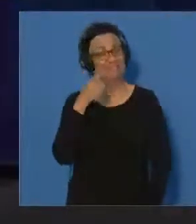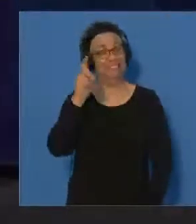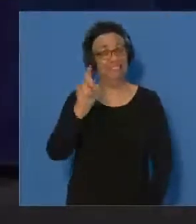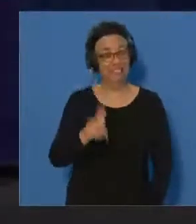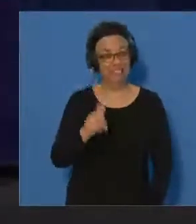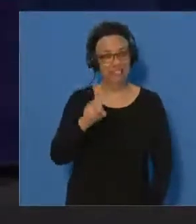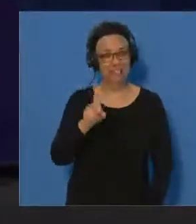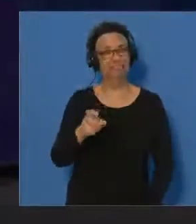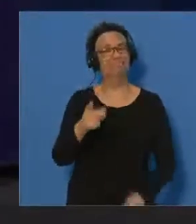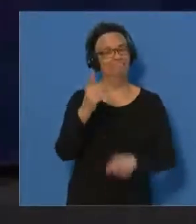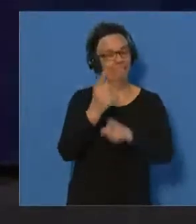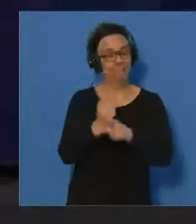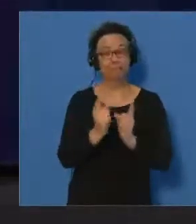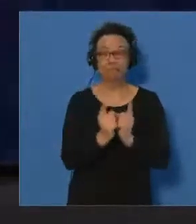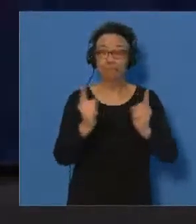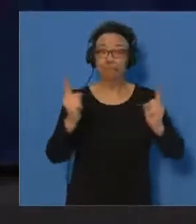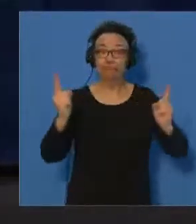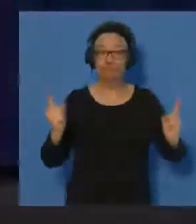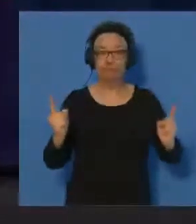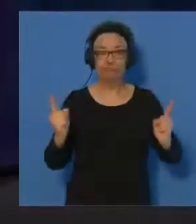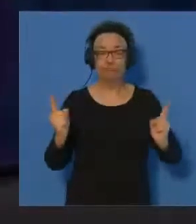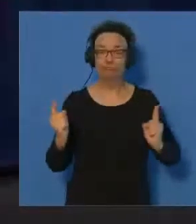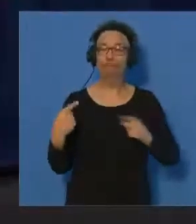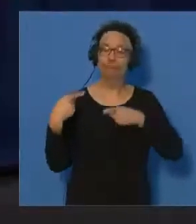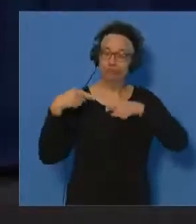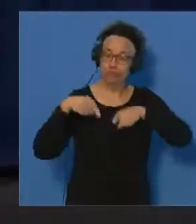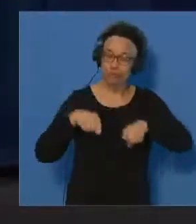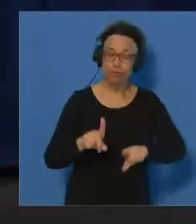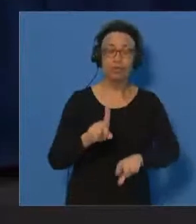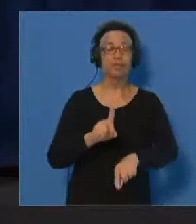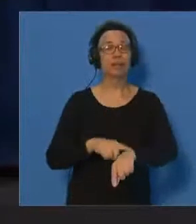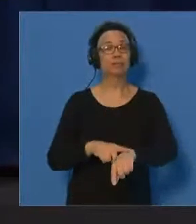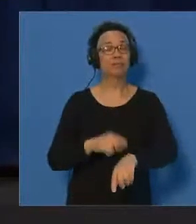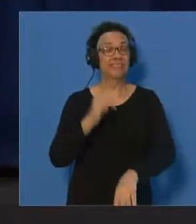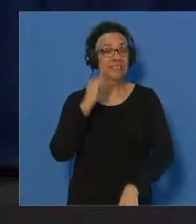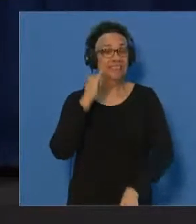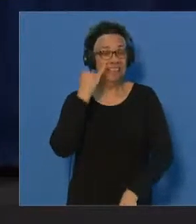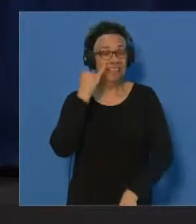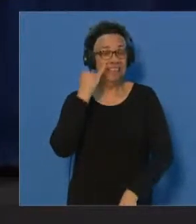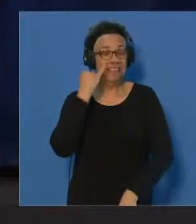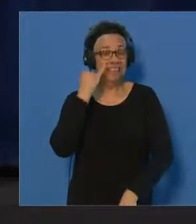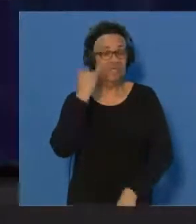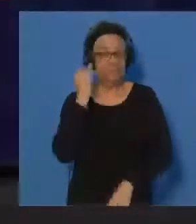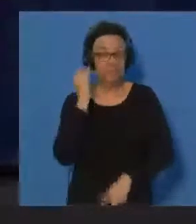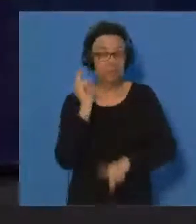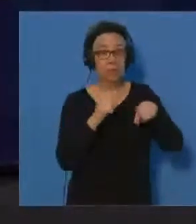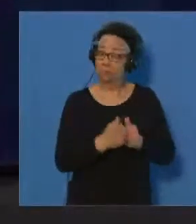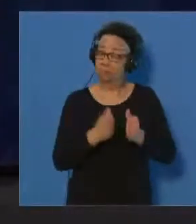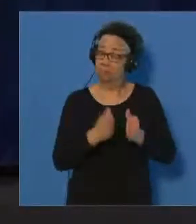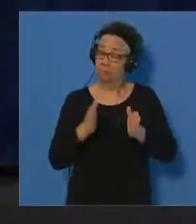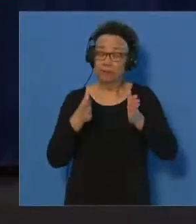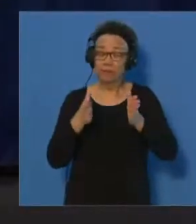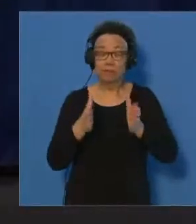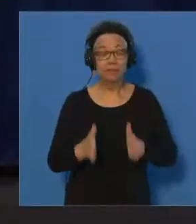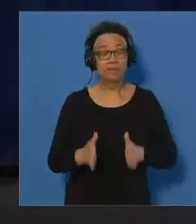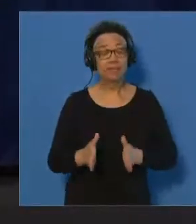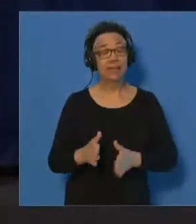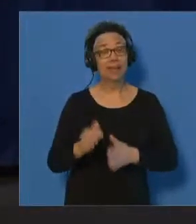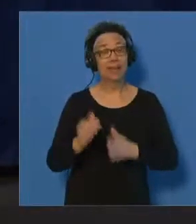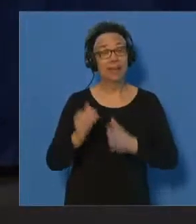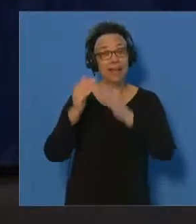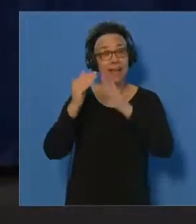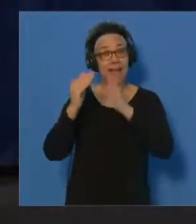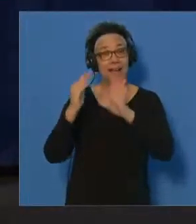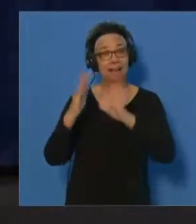to maintain proper social distancing while you do. Recognize even if you go to your neighbor's house and talk to your neighbor without